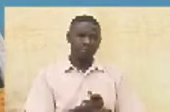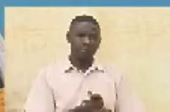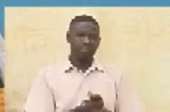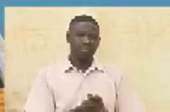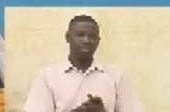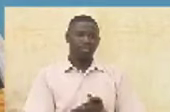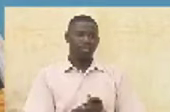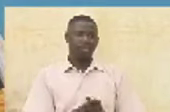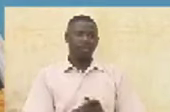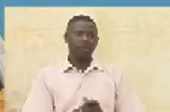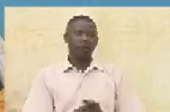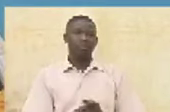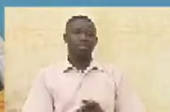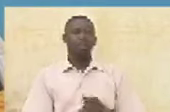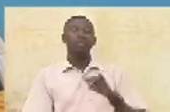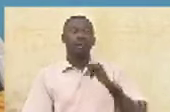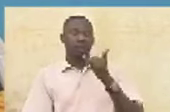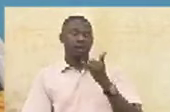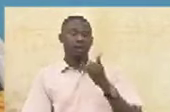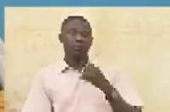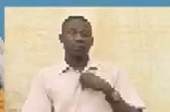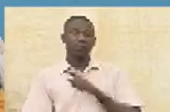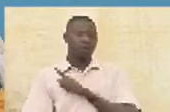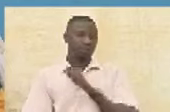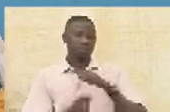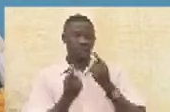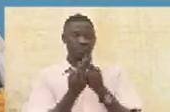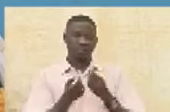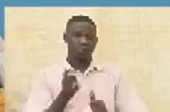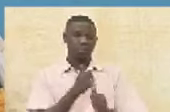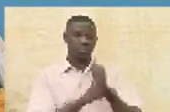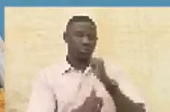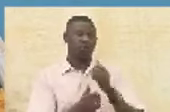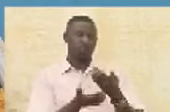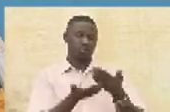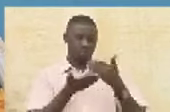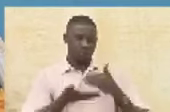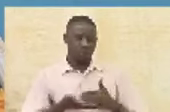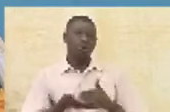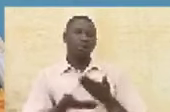Ya murundi kan. Well, our belongings were returned to us.